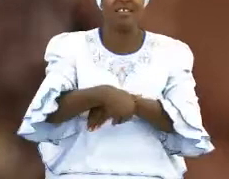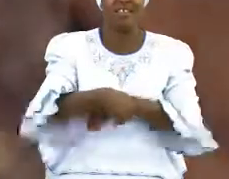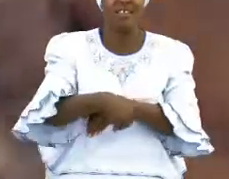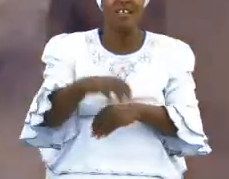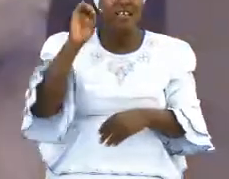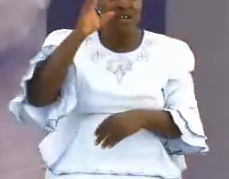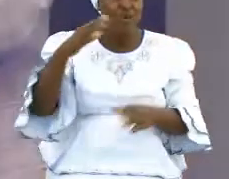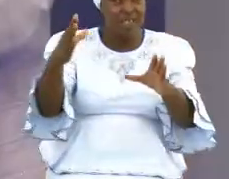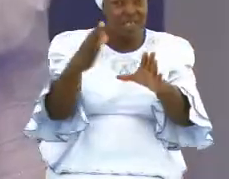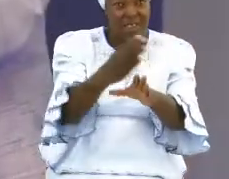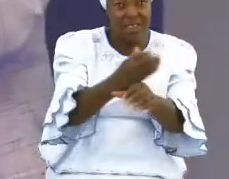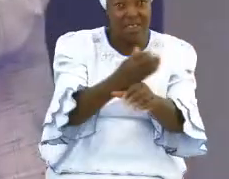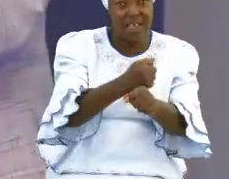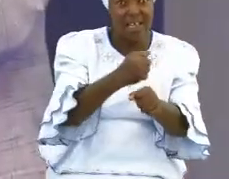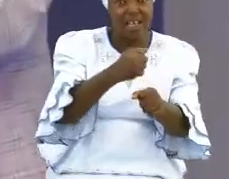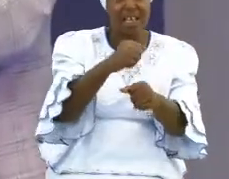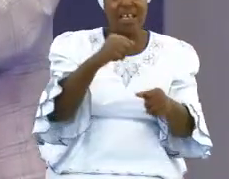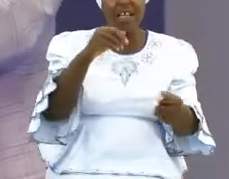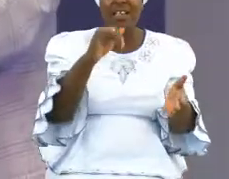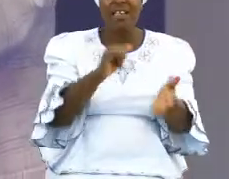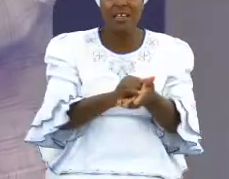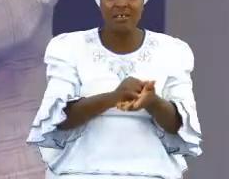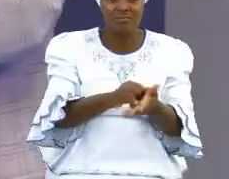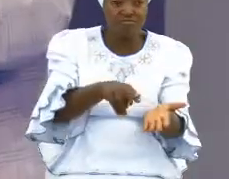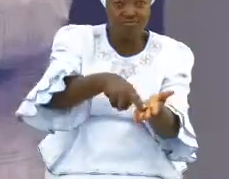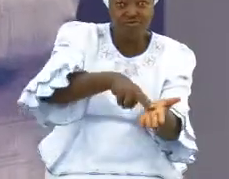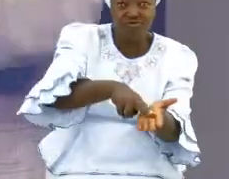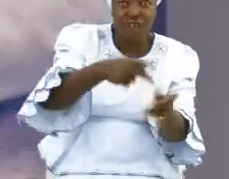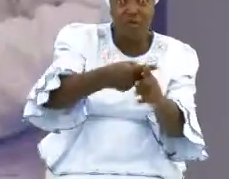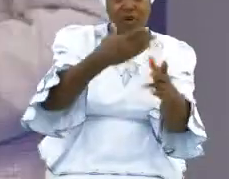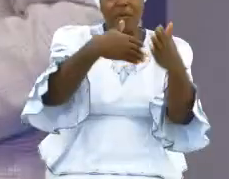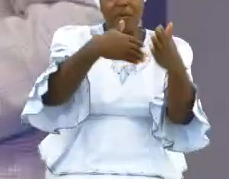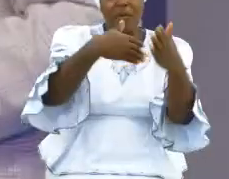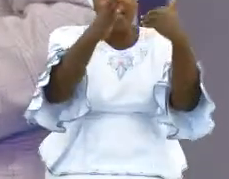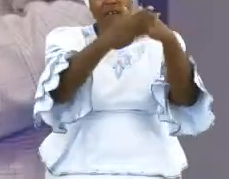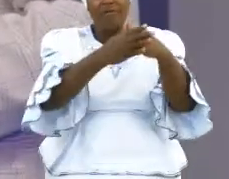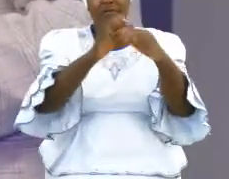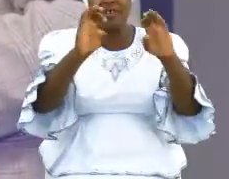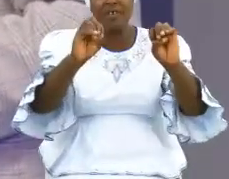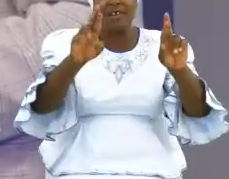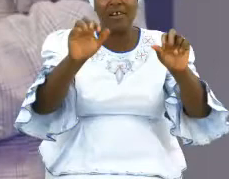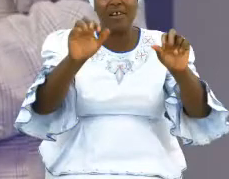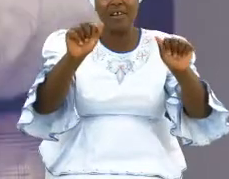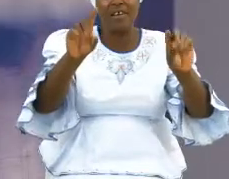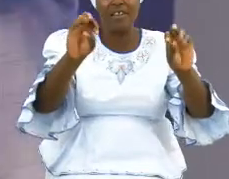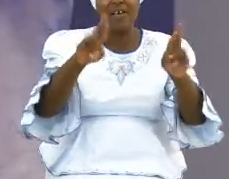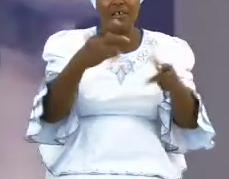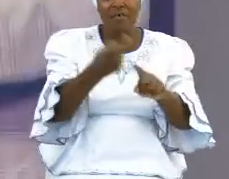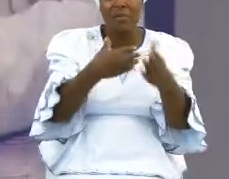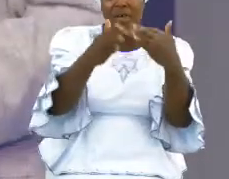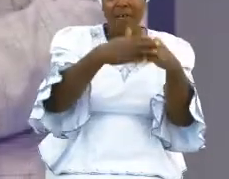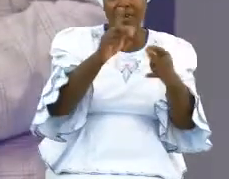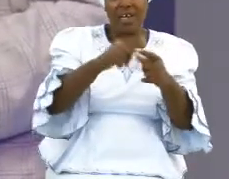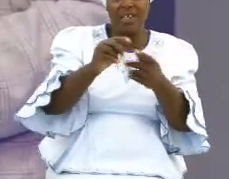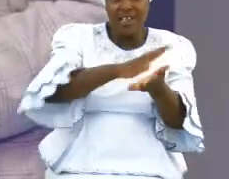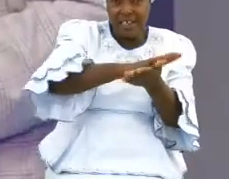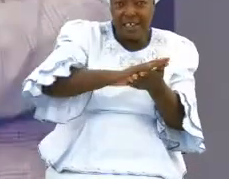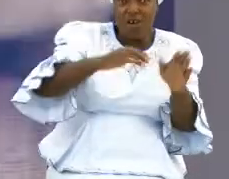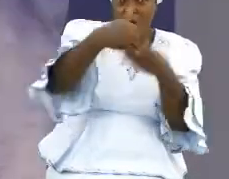the melting, the razor of heaven and clear every offense, every